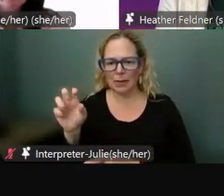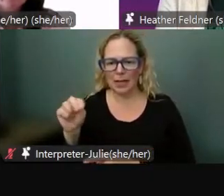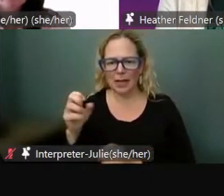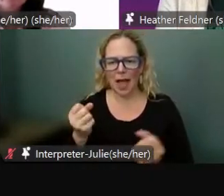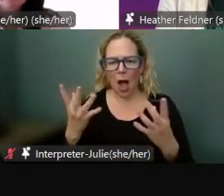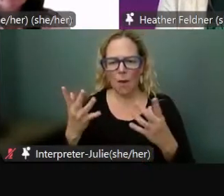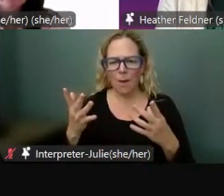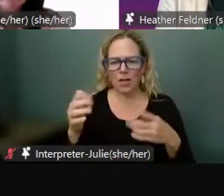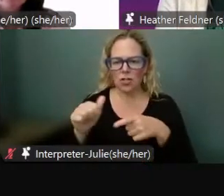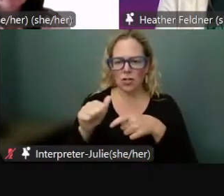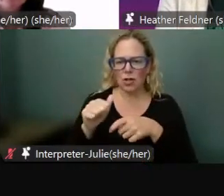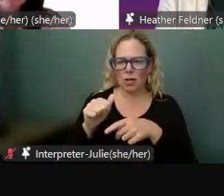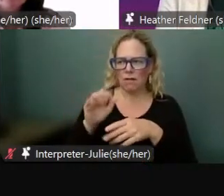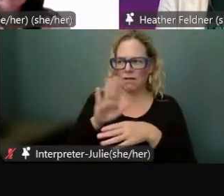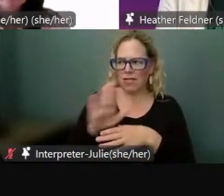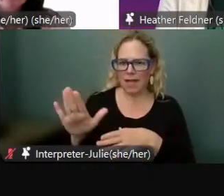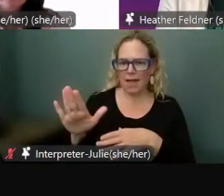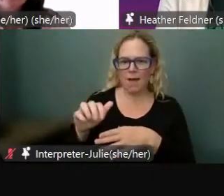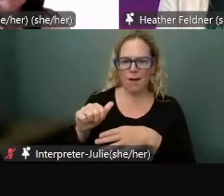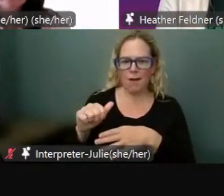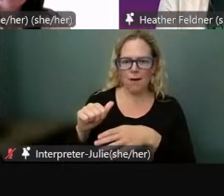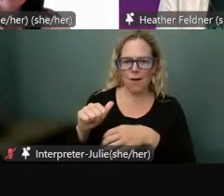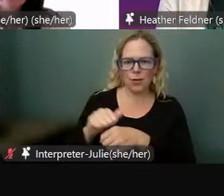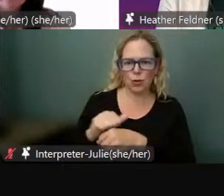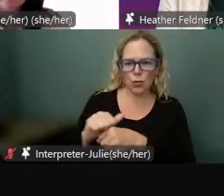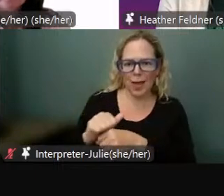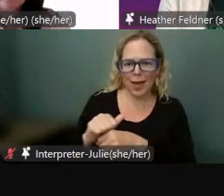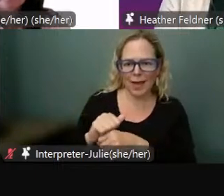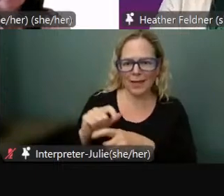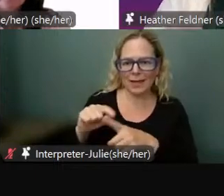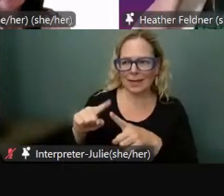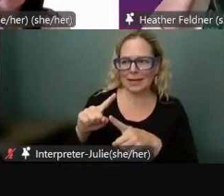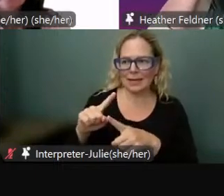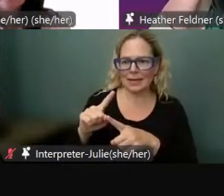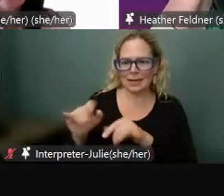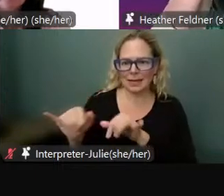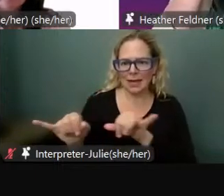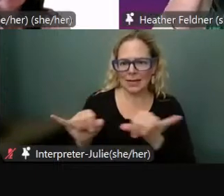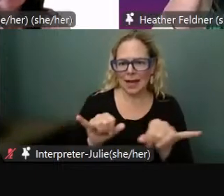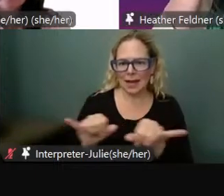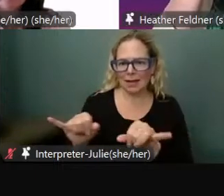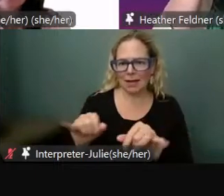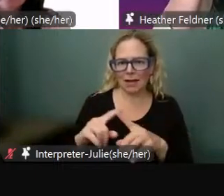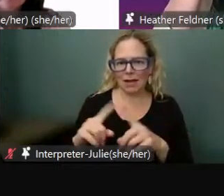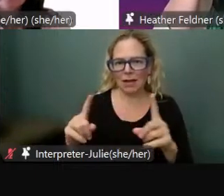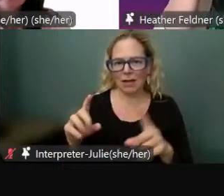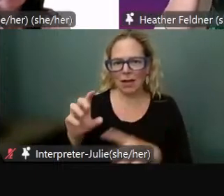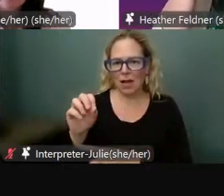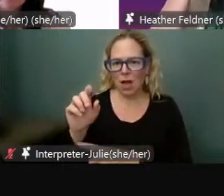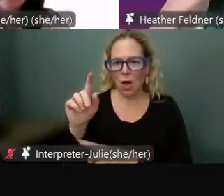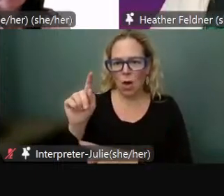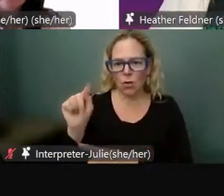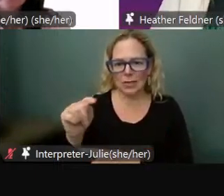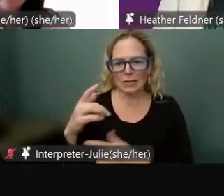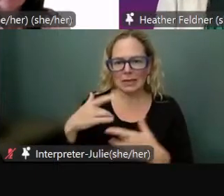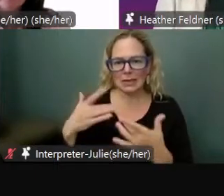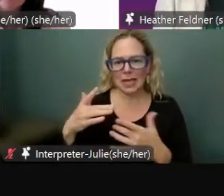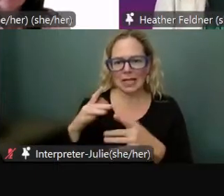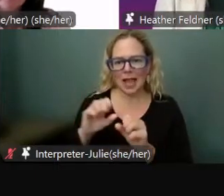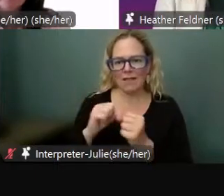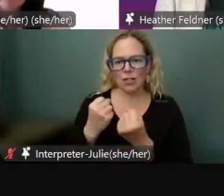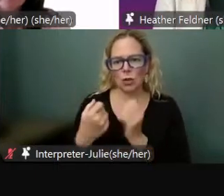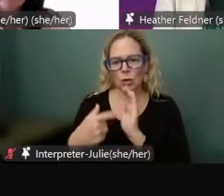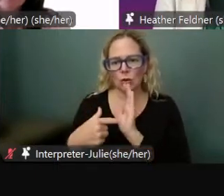identical. However, OTs seem to embrace a social model of disability with practical emphasis, while